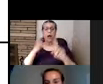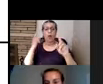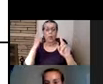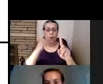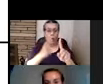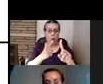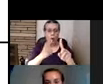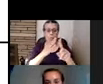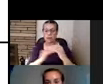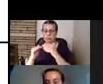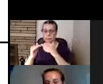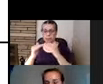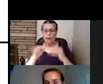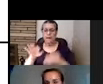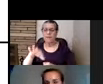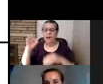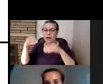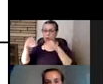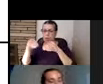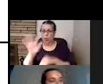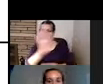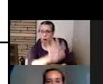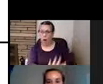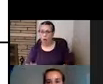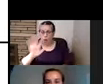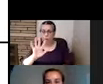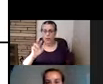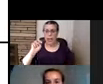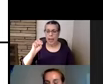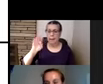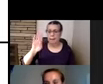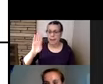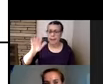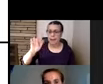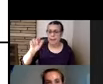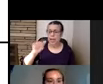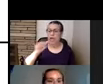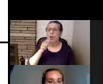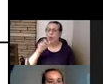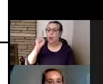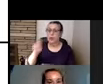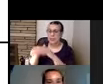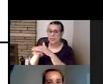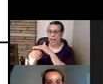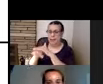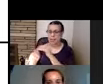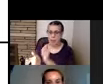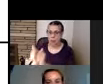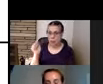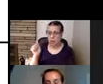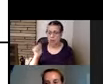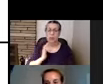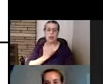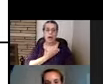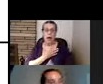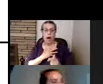equitably locate sales locations across the MBTA network to ensure access for riders who need them most. Our guiding principles for